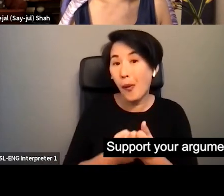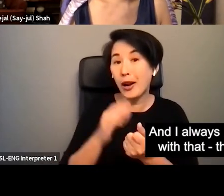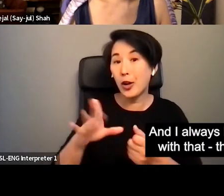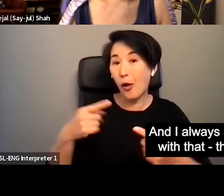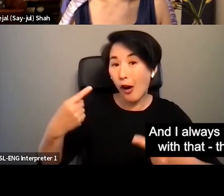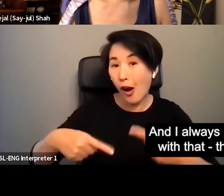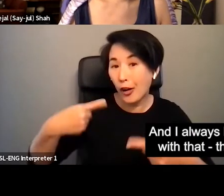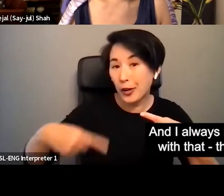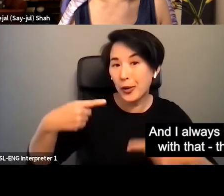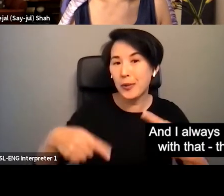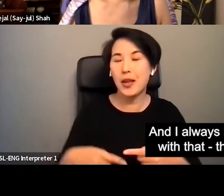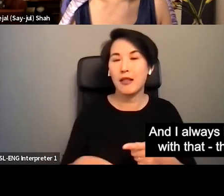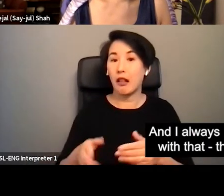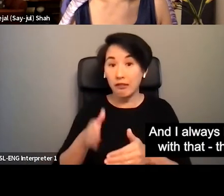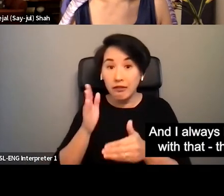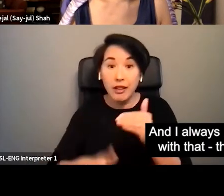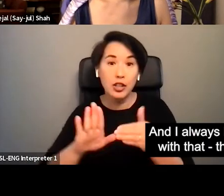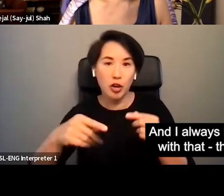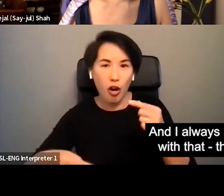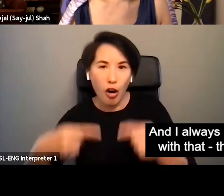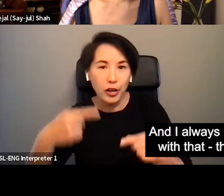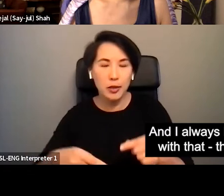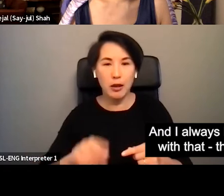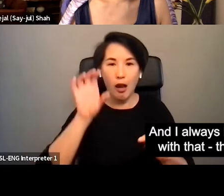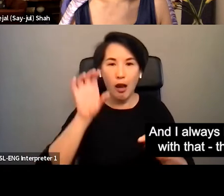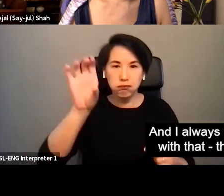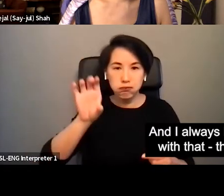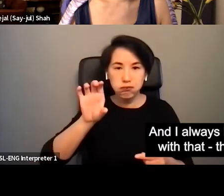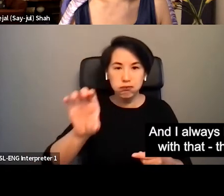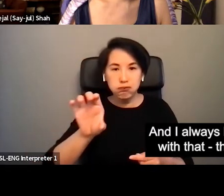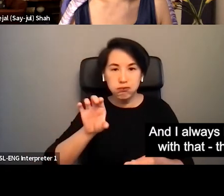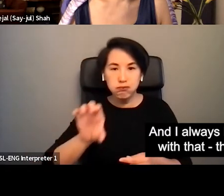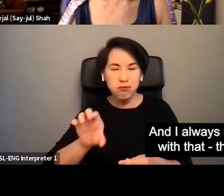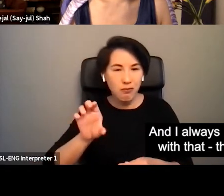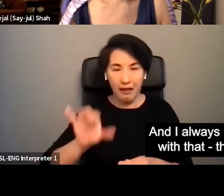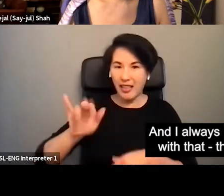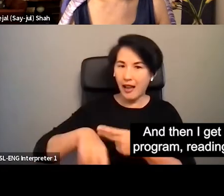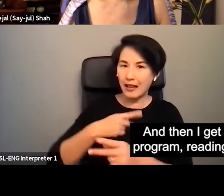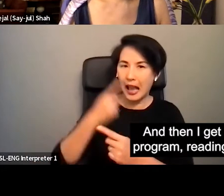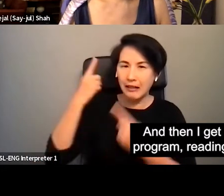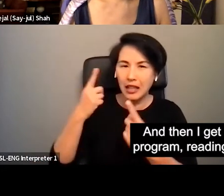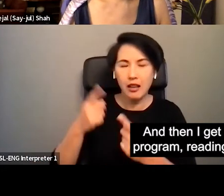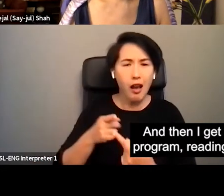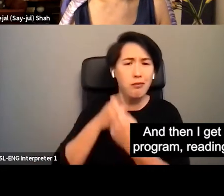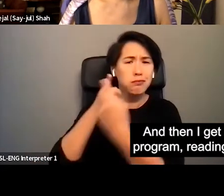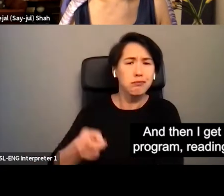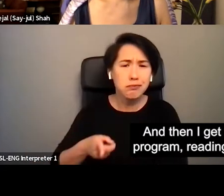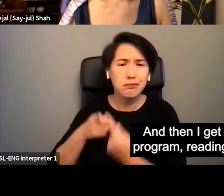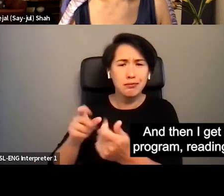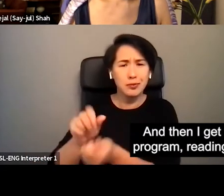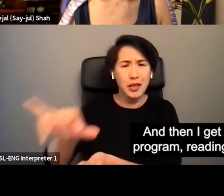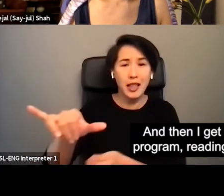argument. And I always had so much trouble with that type of thinking. And then I get